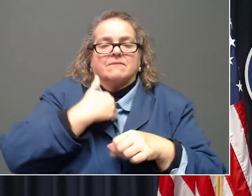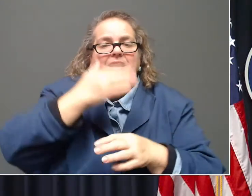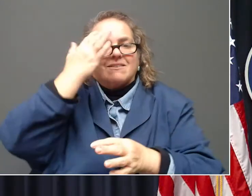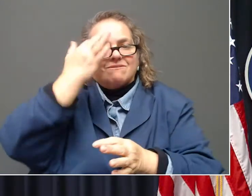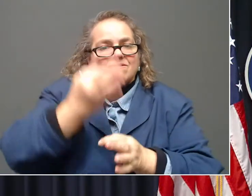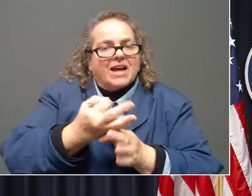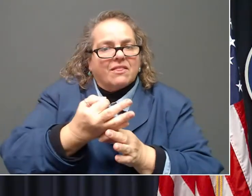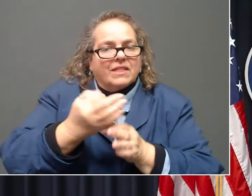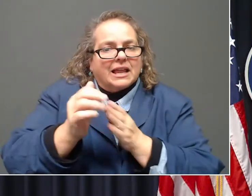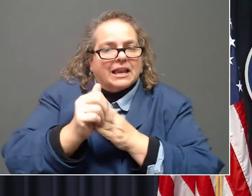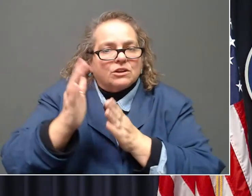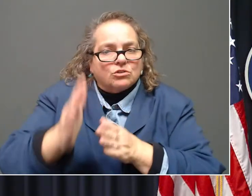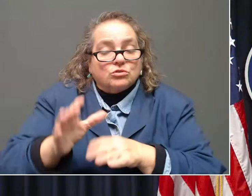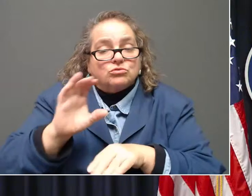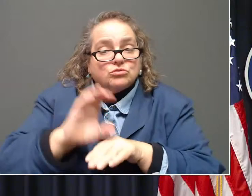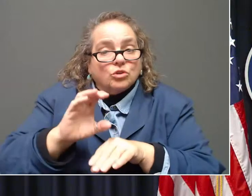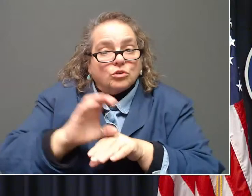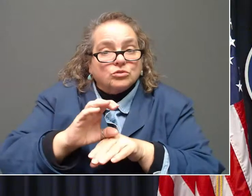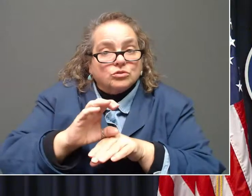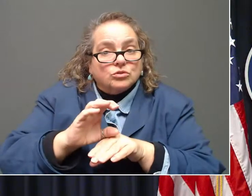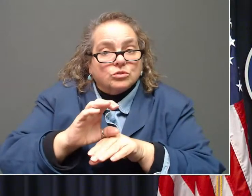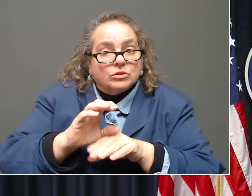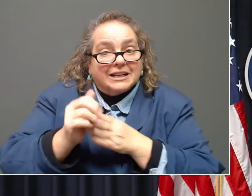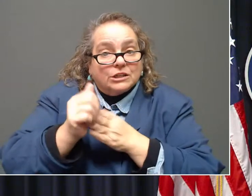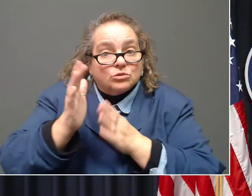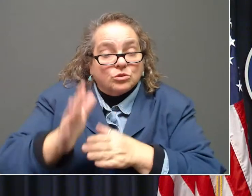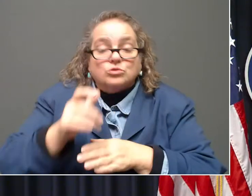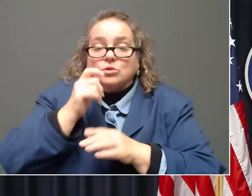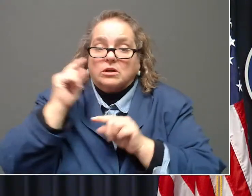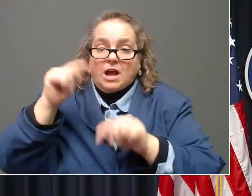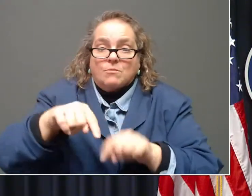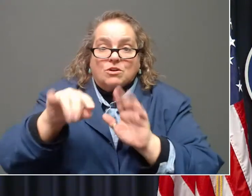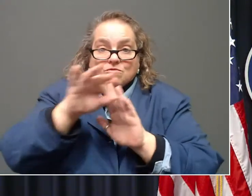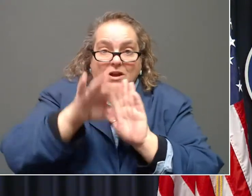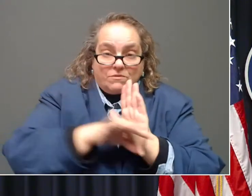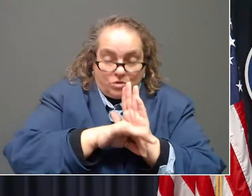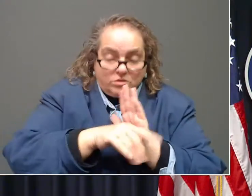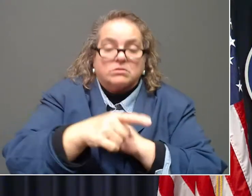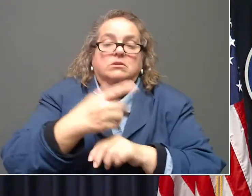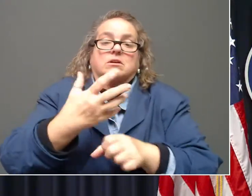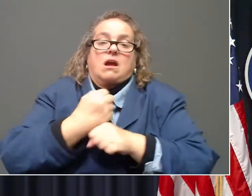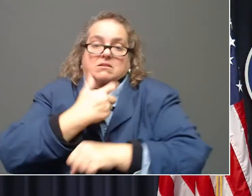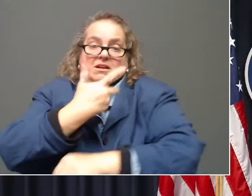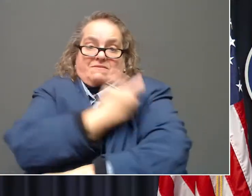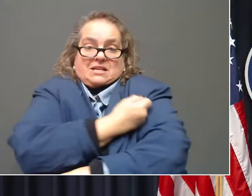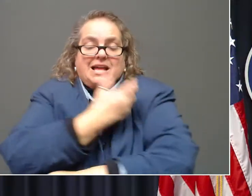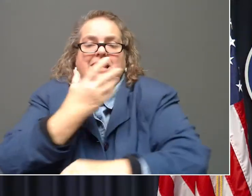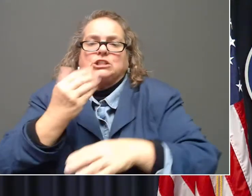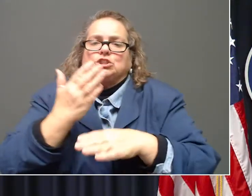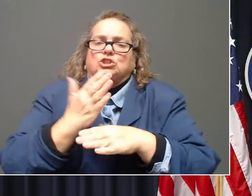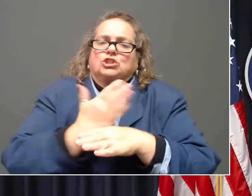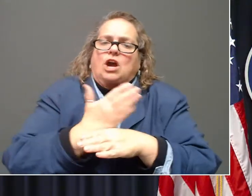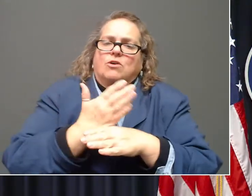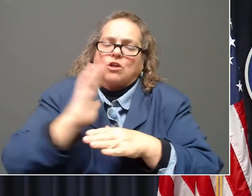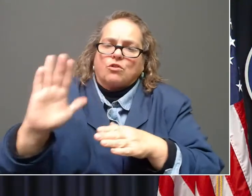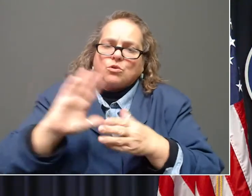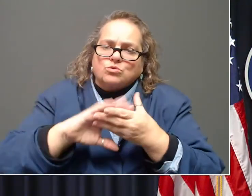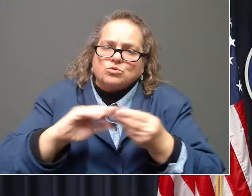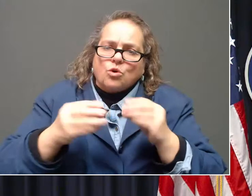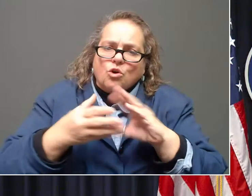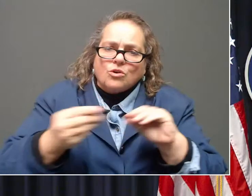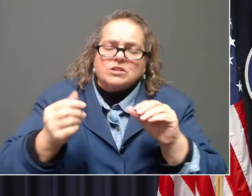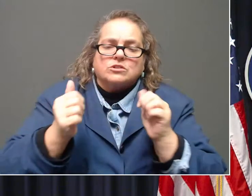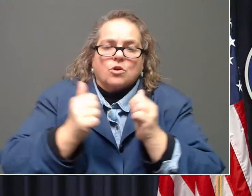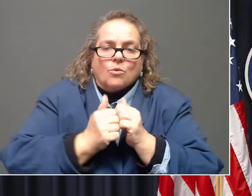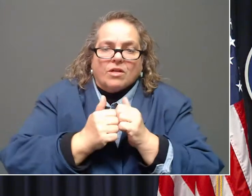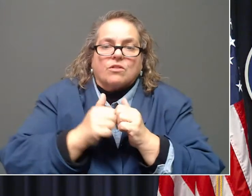are, we know we have to be addressing this on the front end. And that's why we do some programs where people who are trusted by